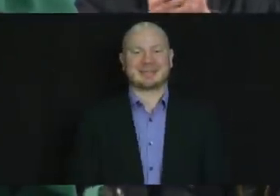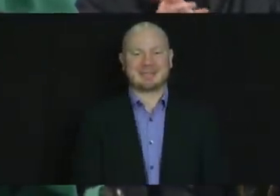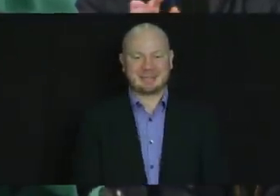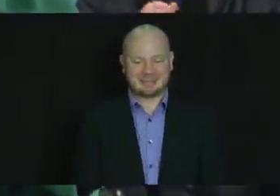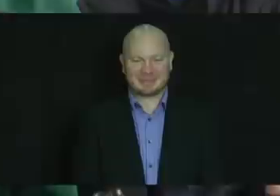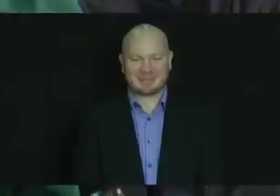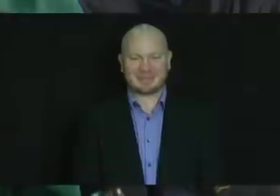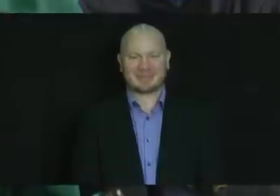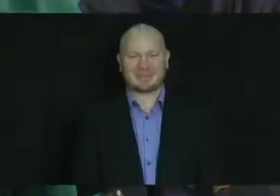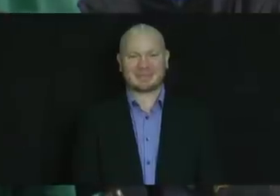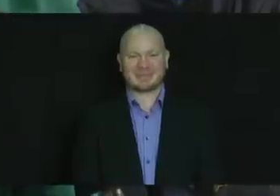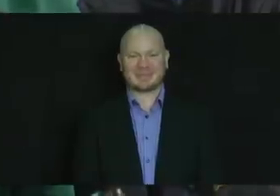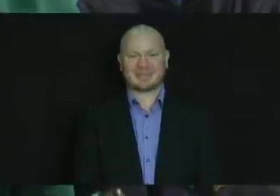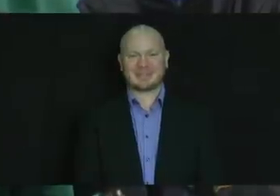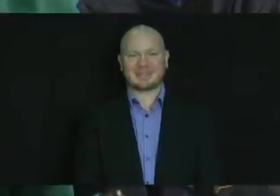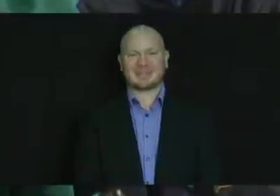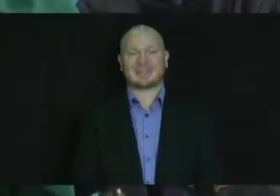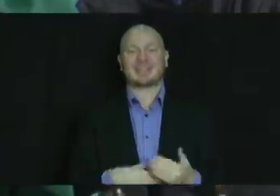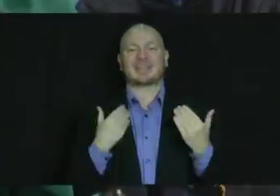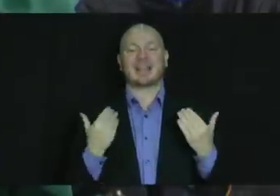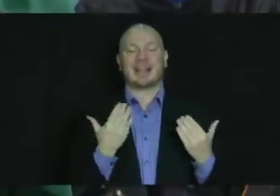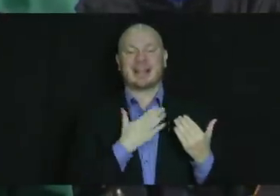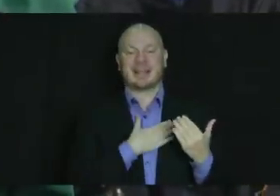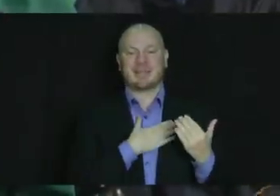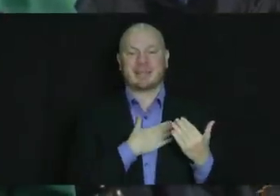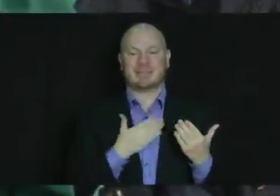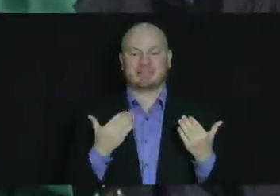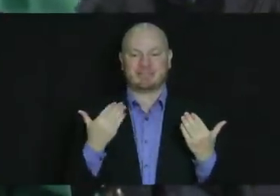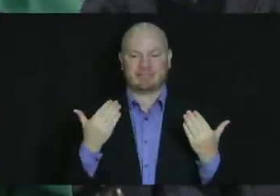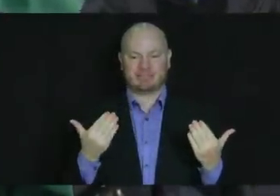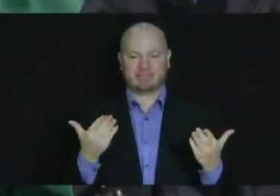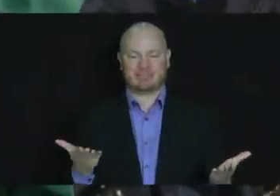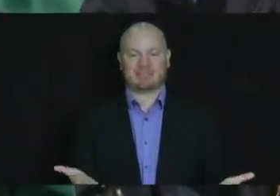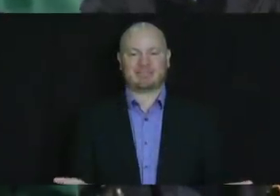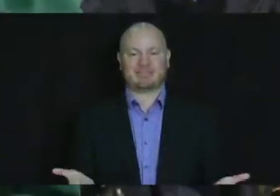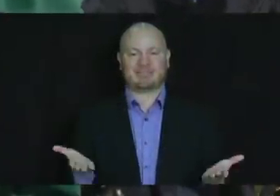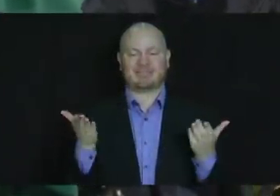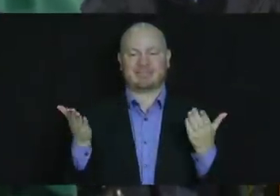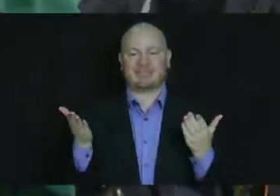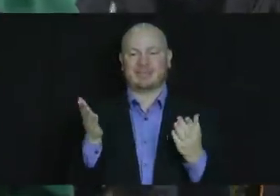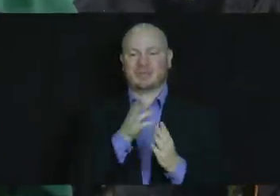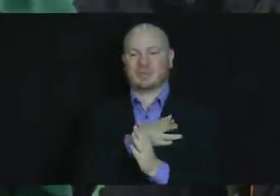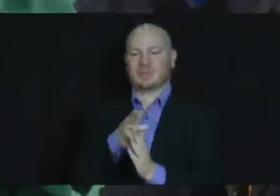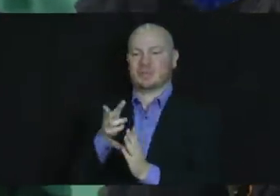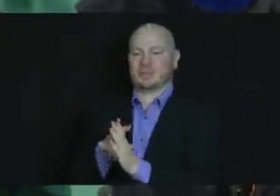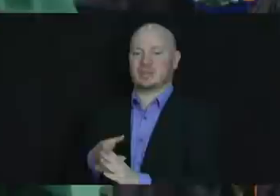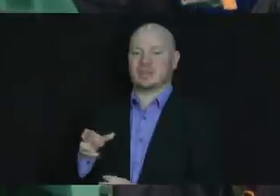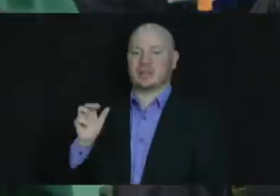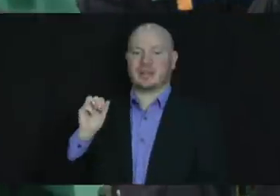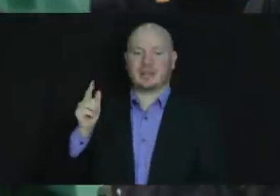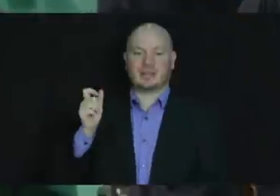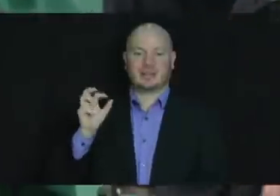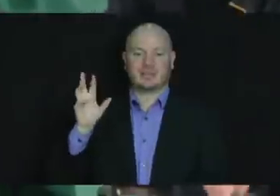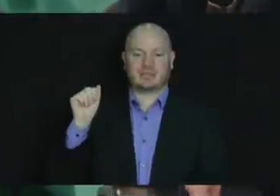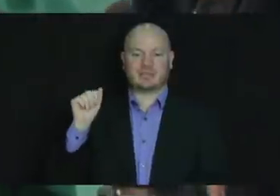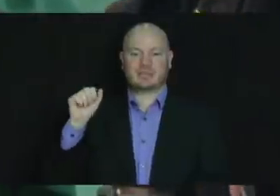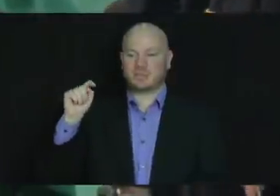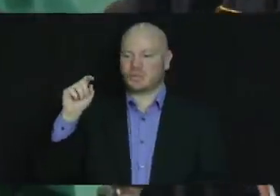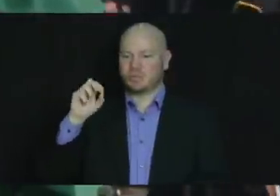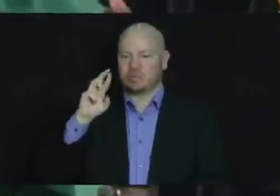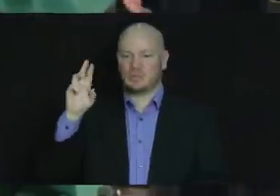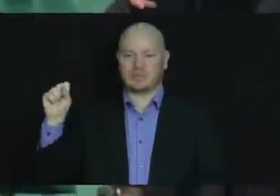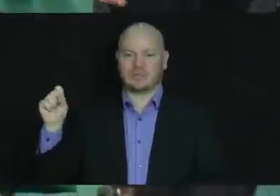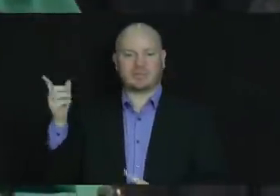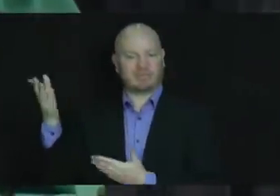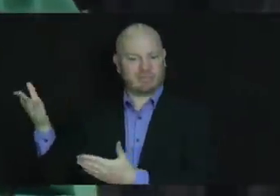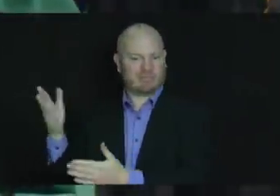And now, would you please stand as you are able to join Alexandra Torres in the singing of our alma